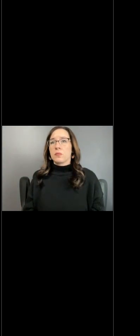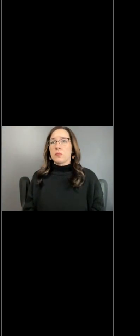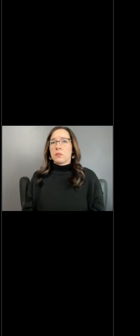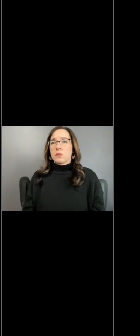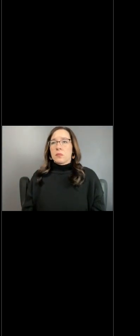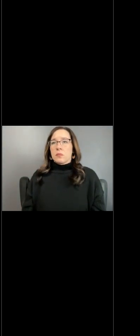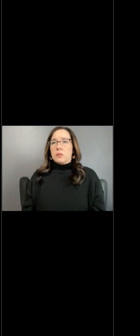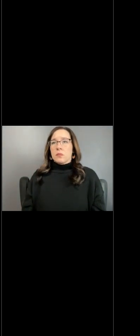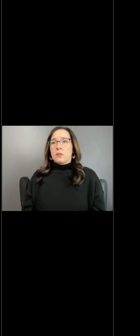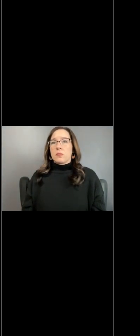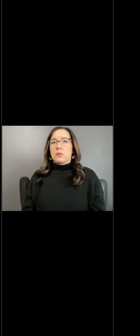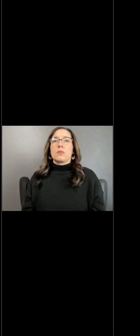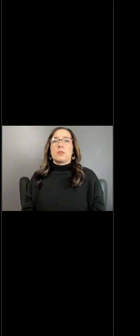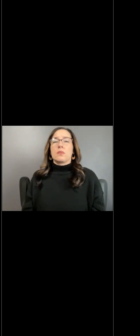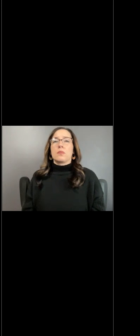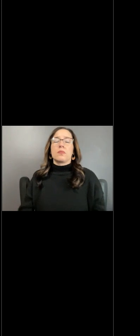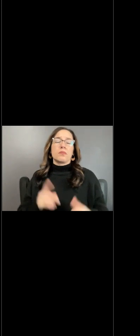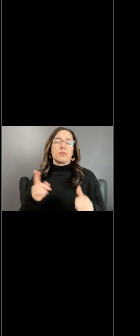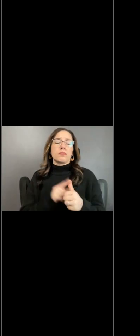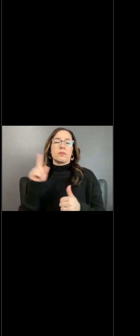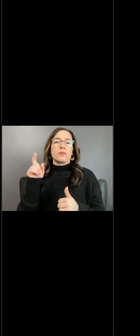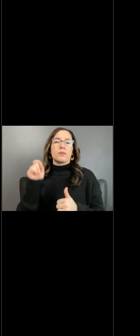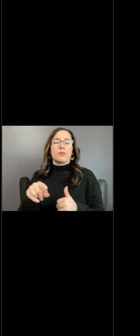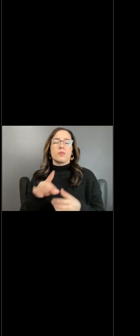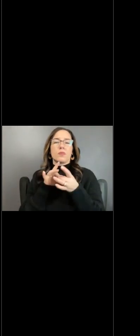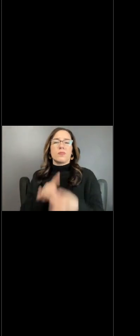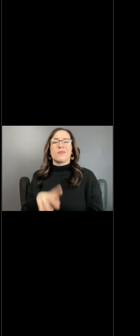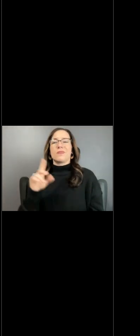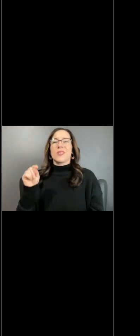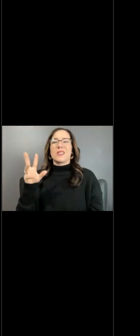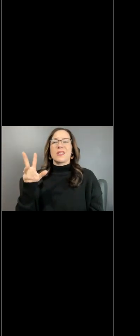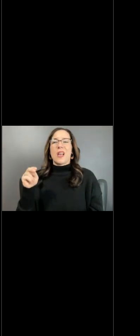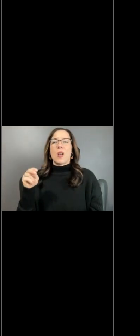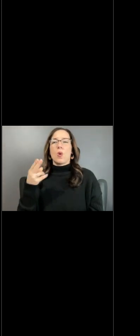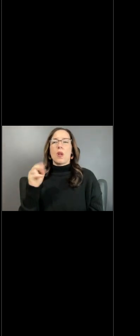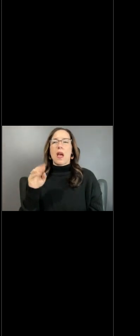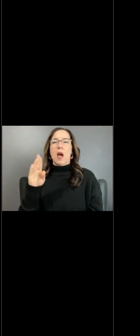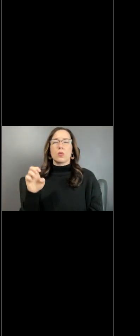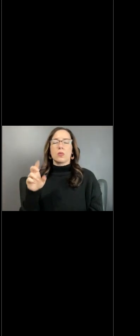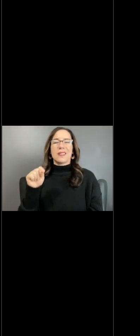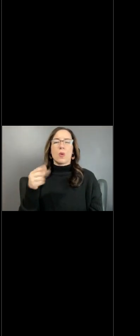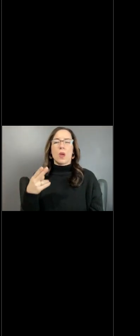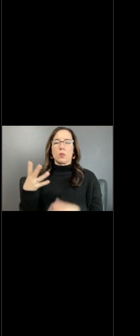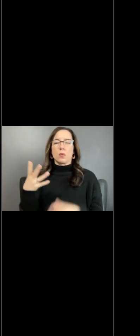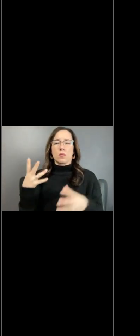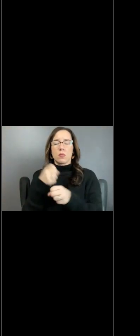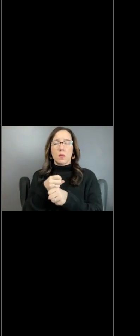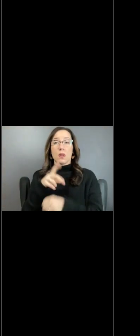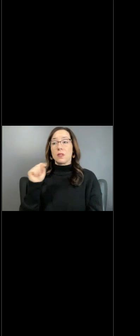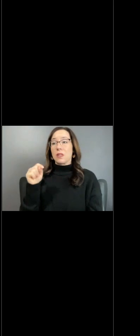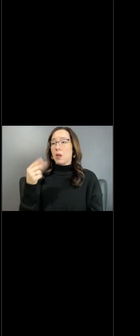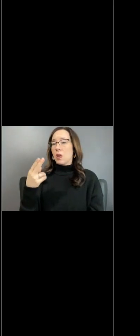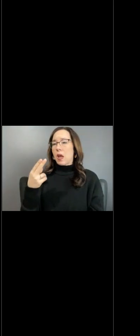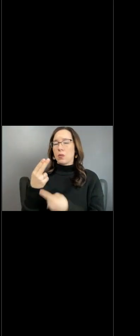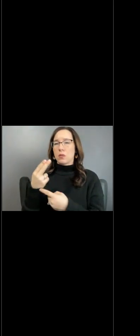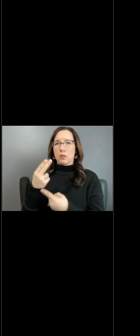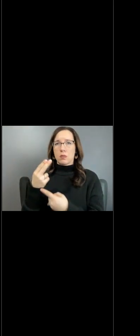The first question is about townhouses, and the question is, are townhouses